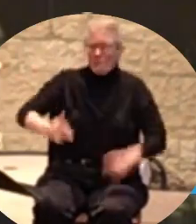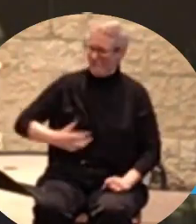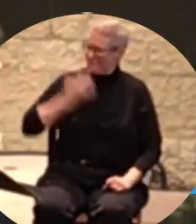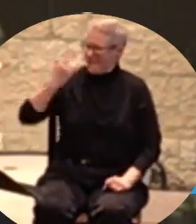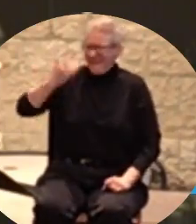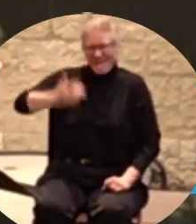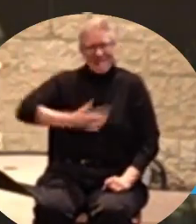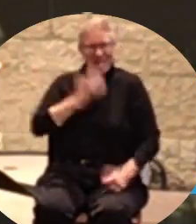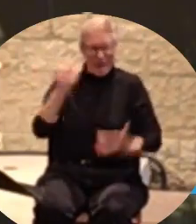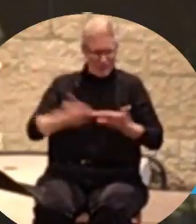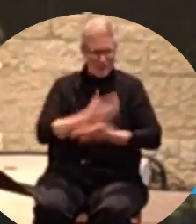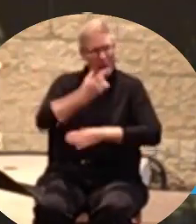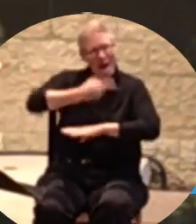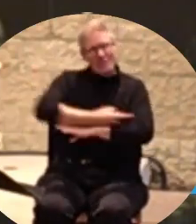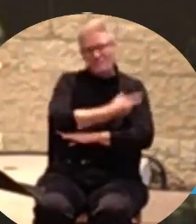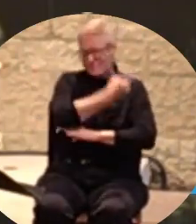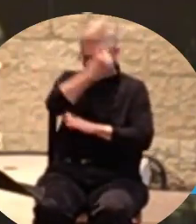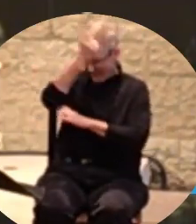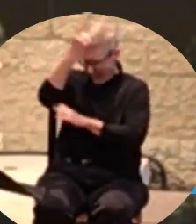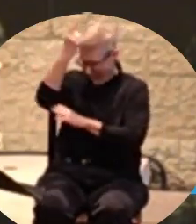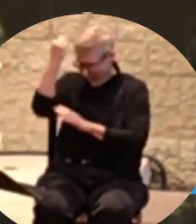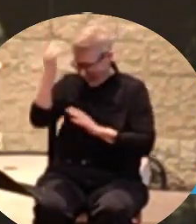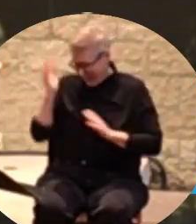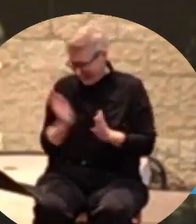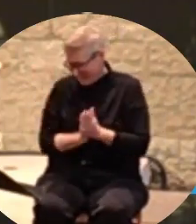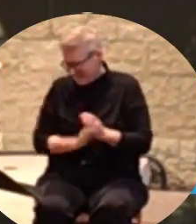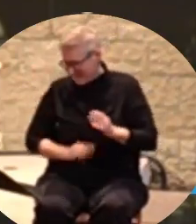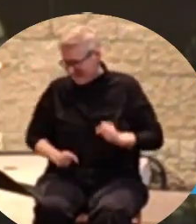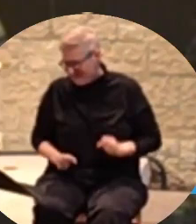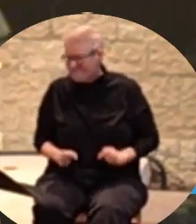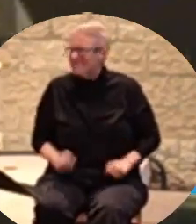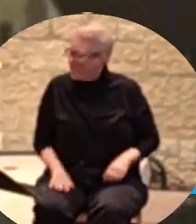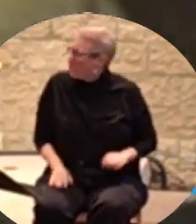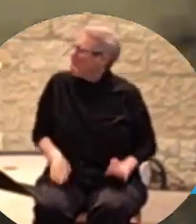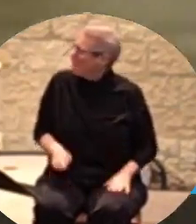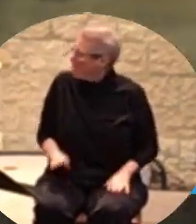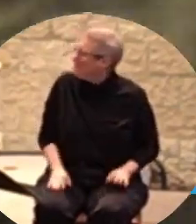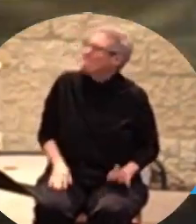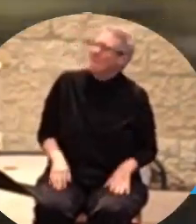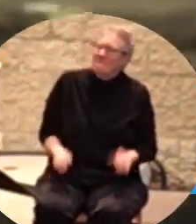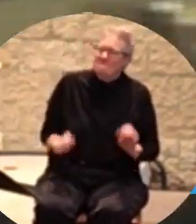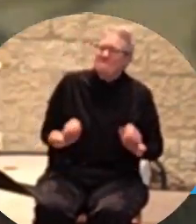you feel a brand new day?